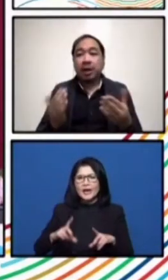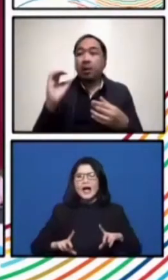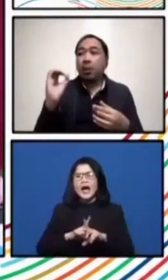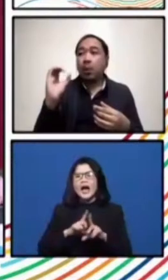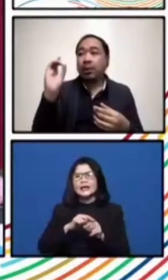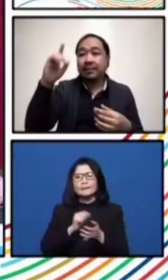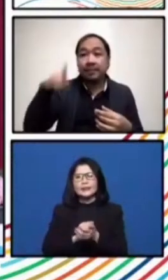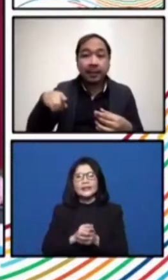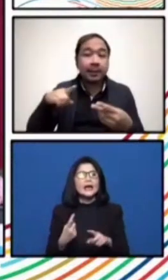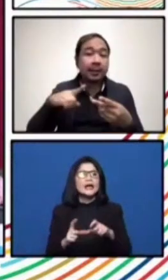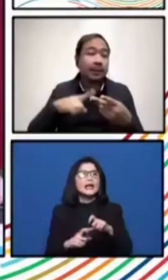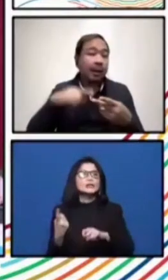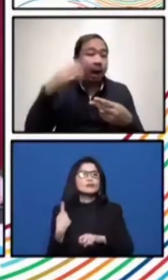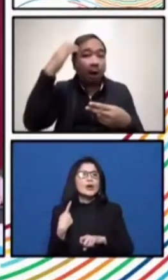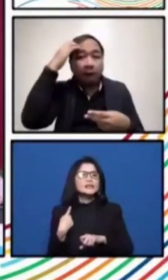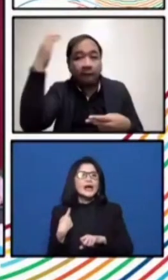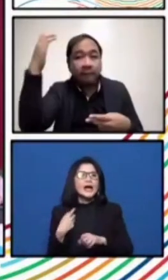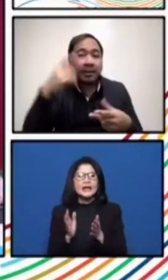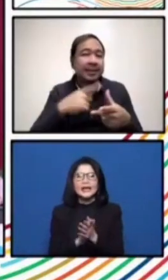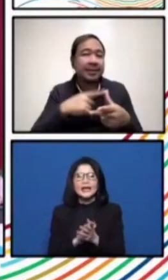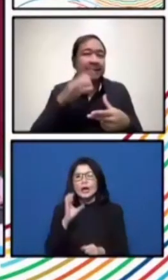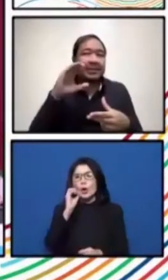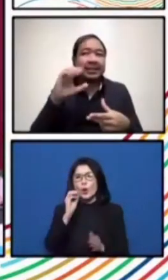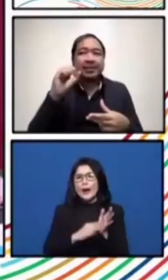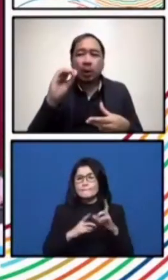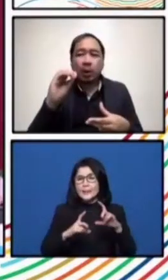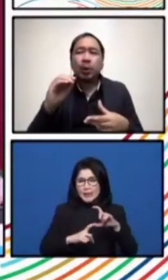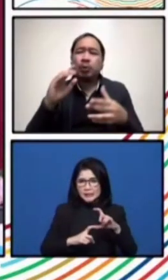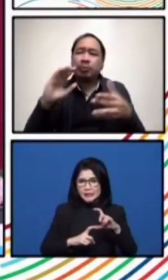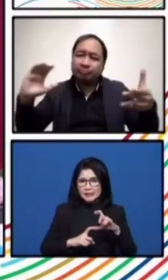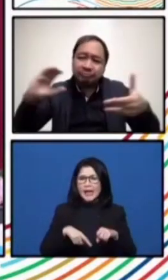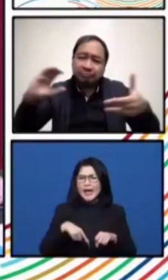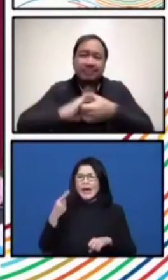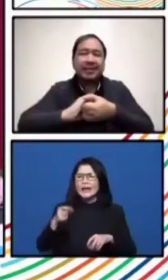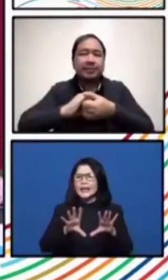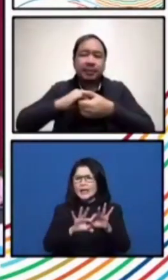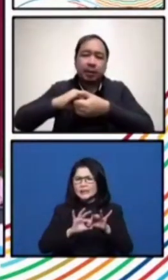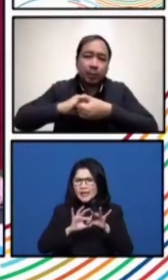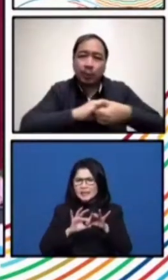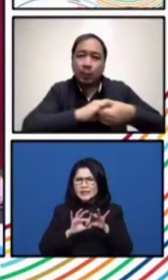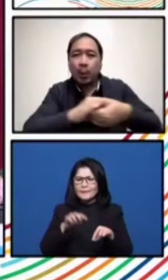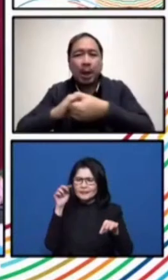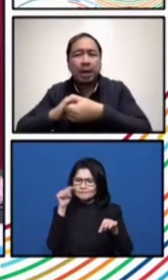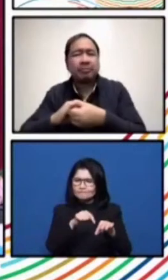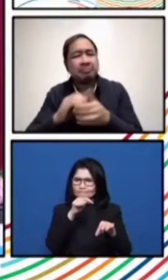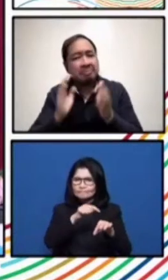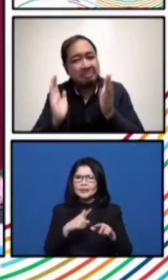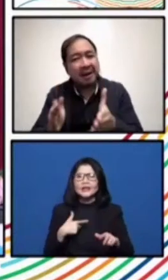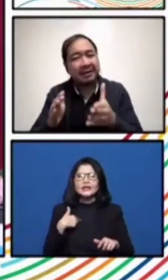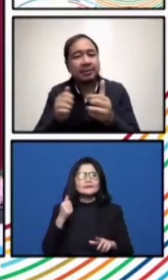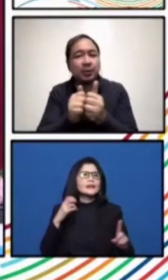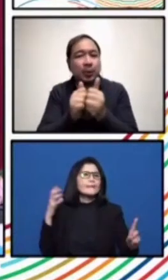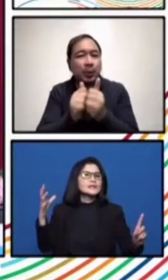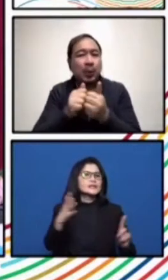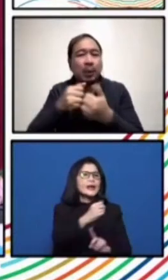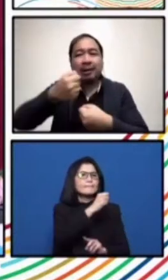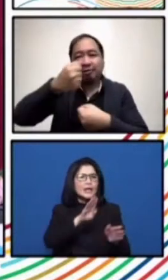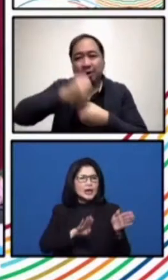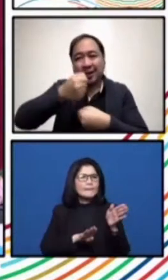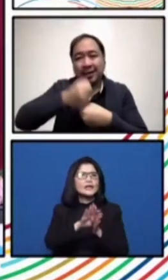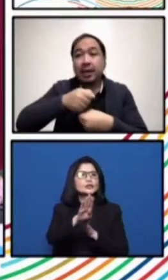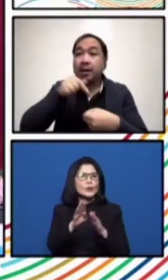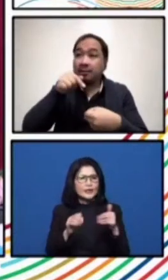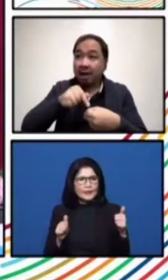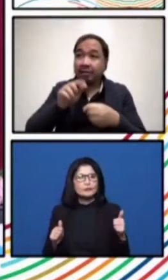csos only by working together we can achieve meaningful progress I think we heard